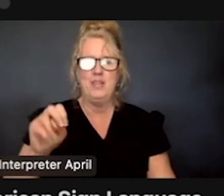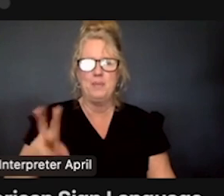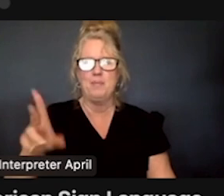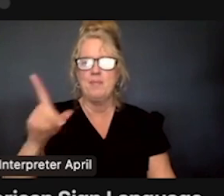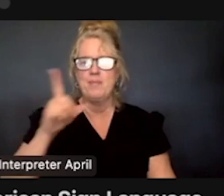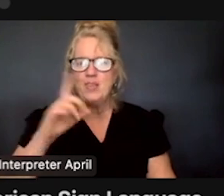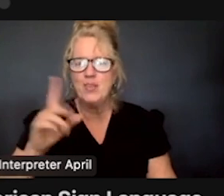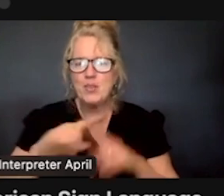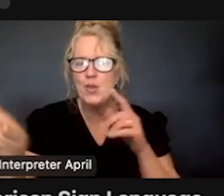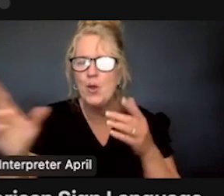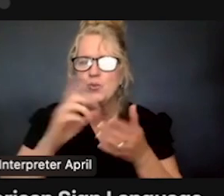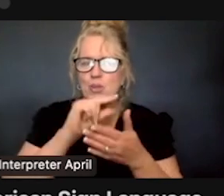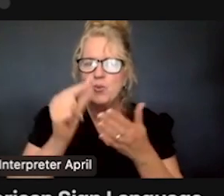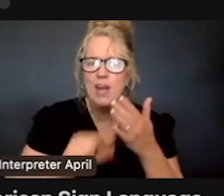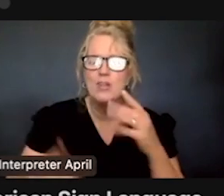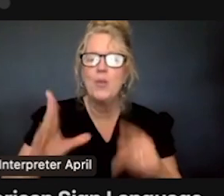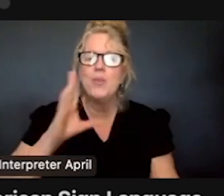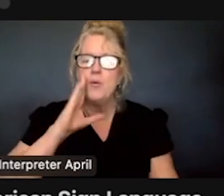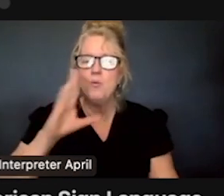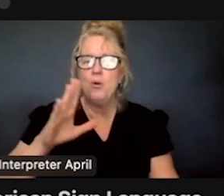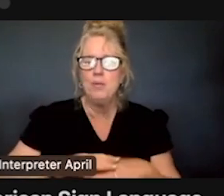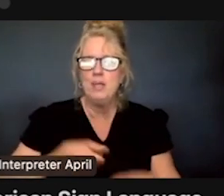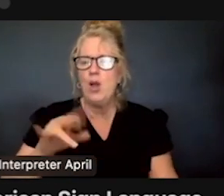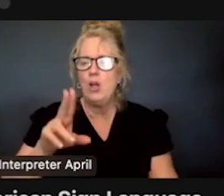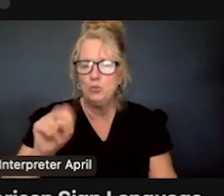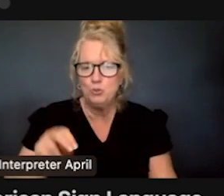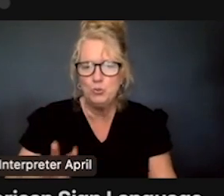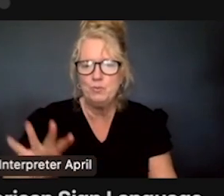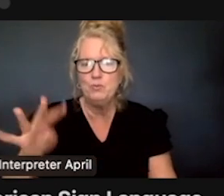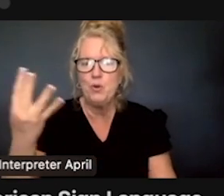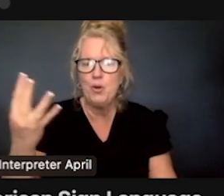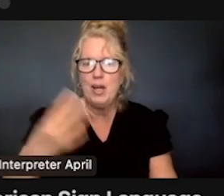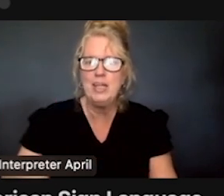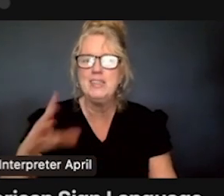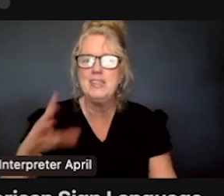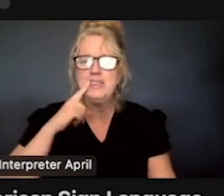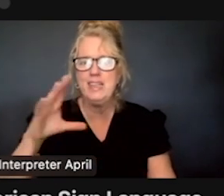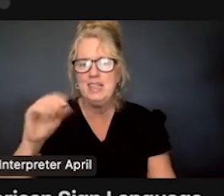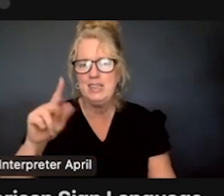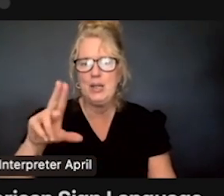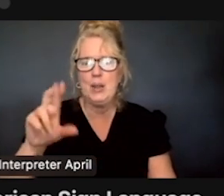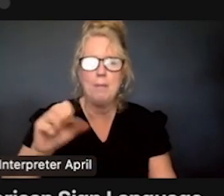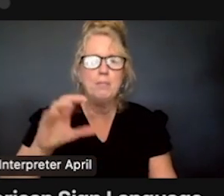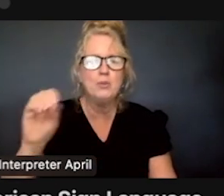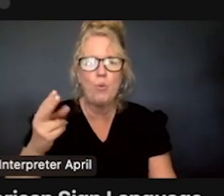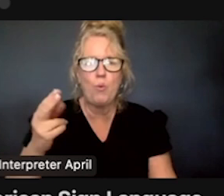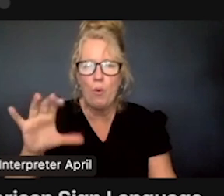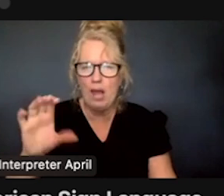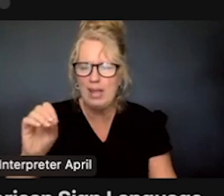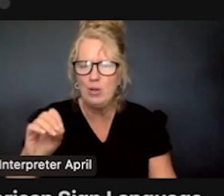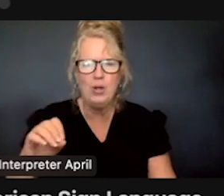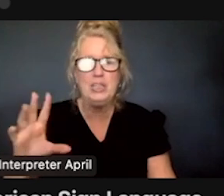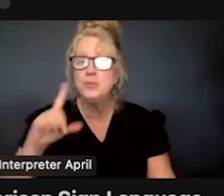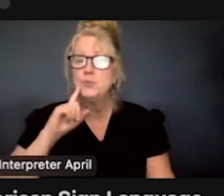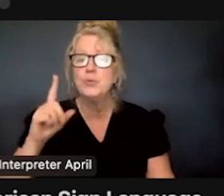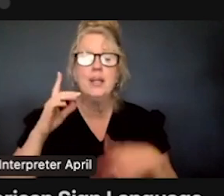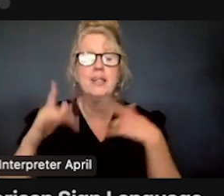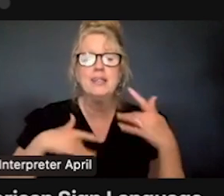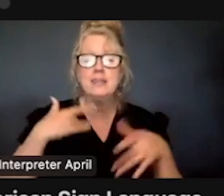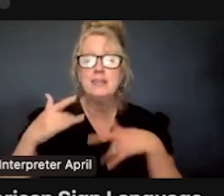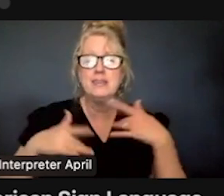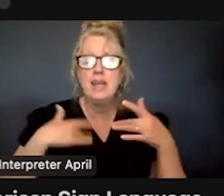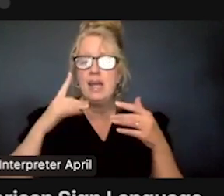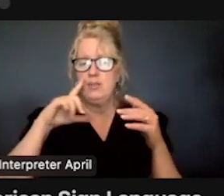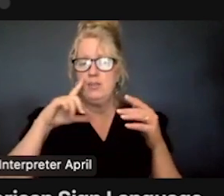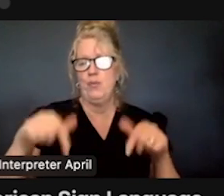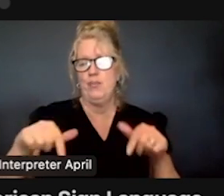graphics. So the one coming up on June 4th is in Columbus, Ohio. Just really excited for this facility.